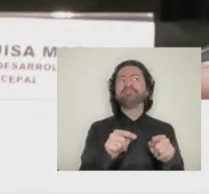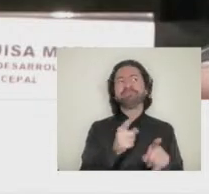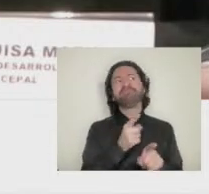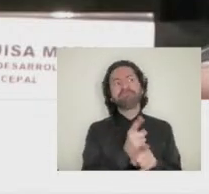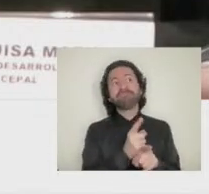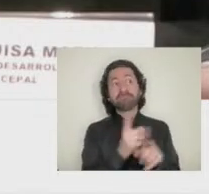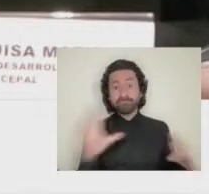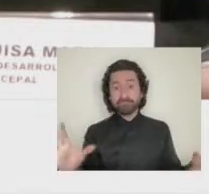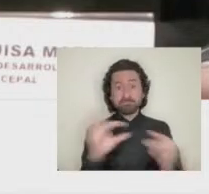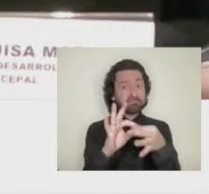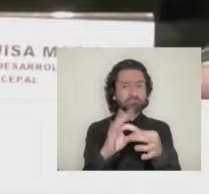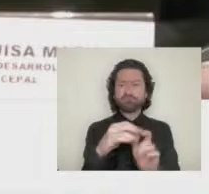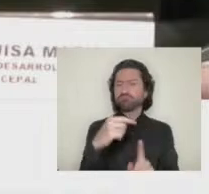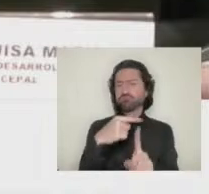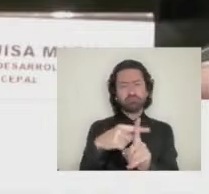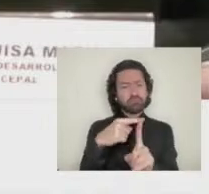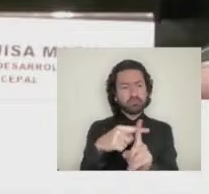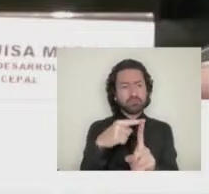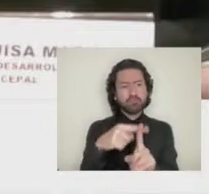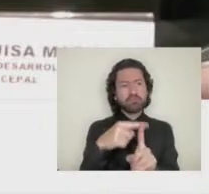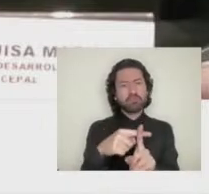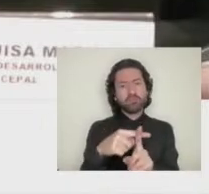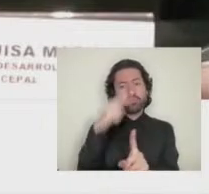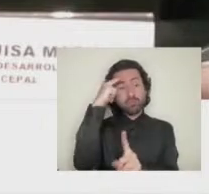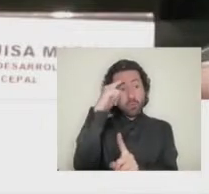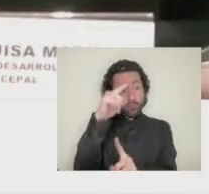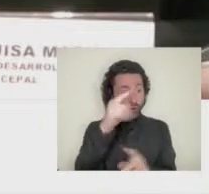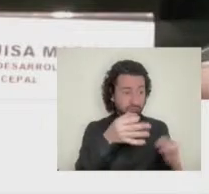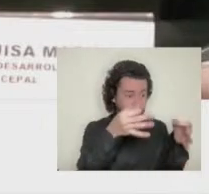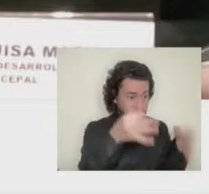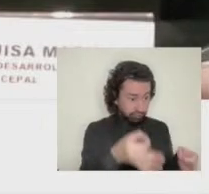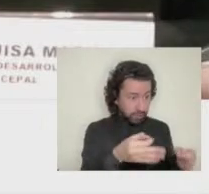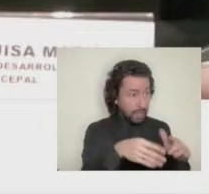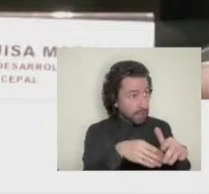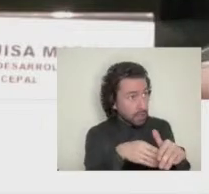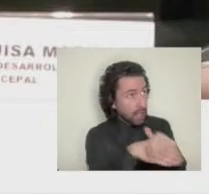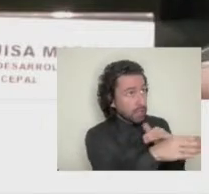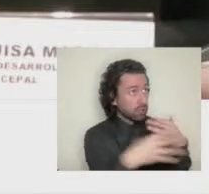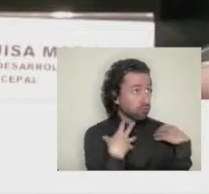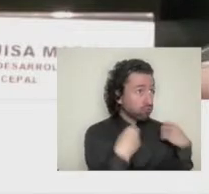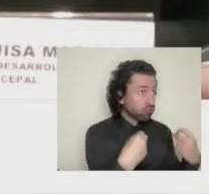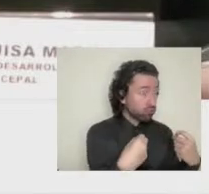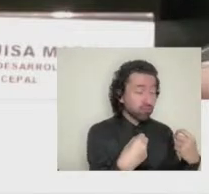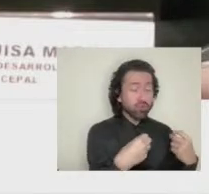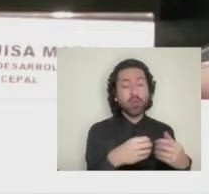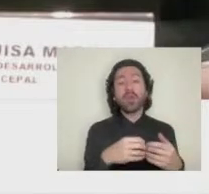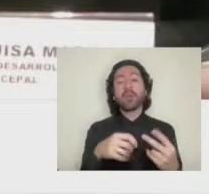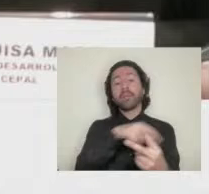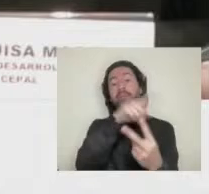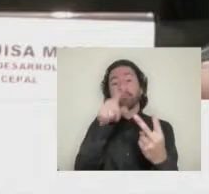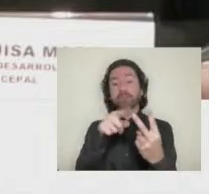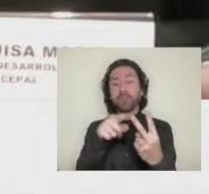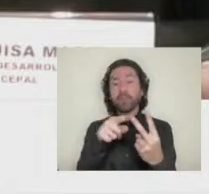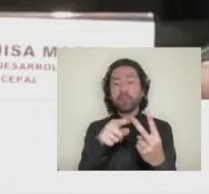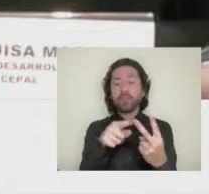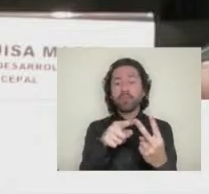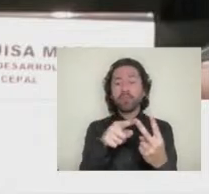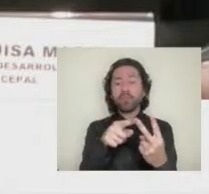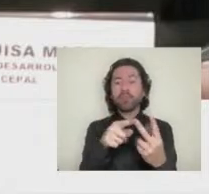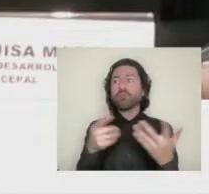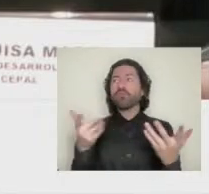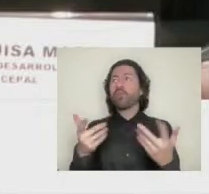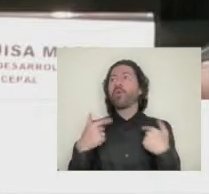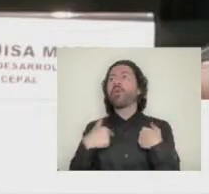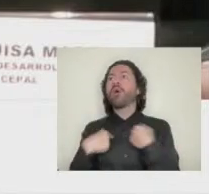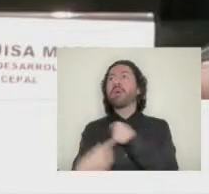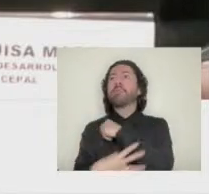scope, articulation can be very beneficial both to guarantee the right to health of the population and also to